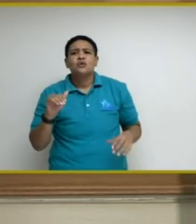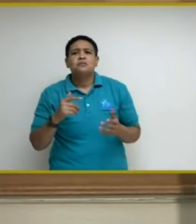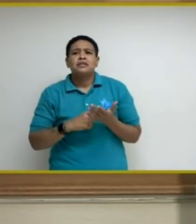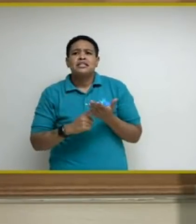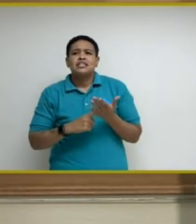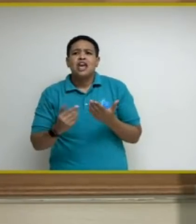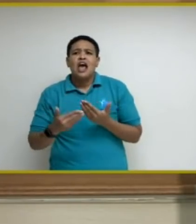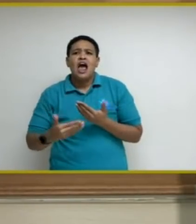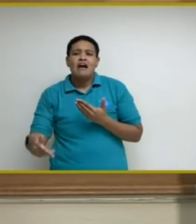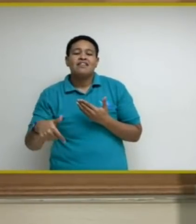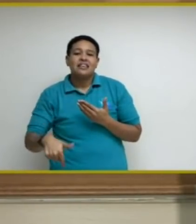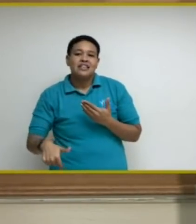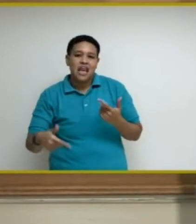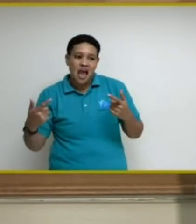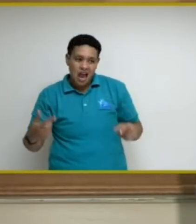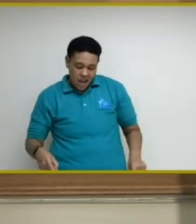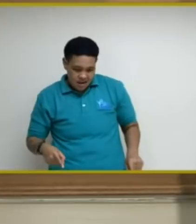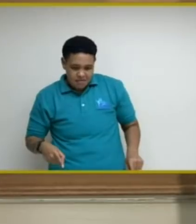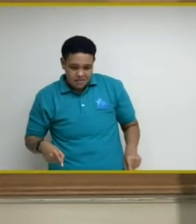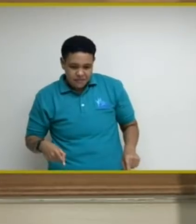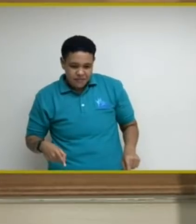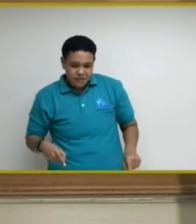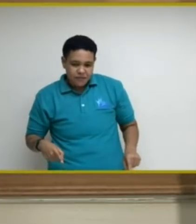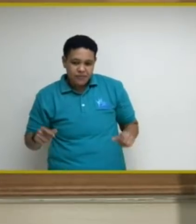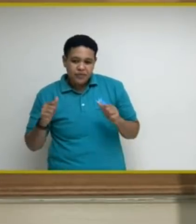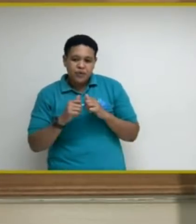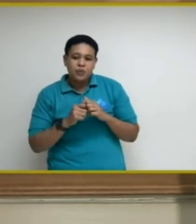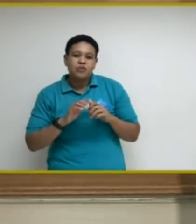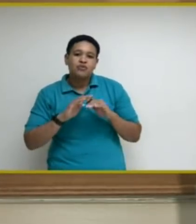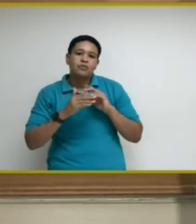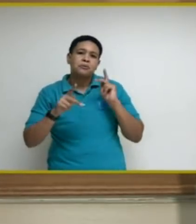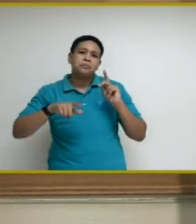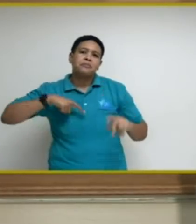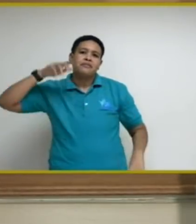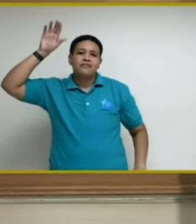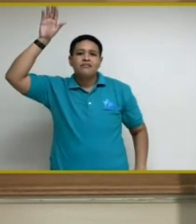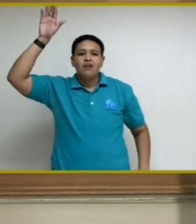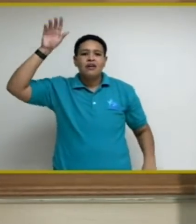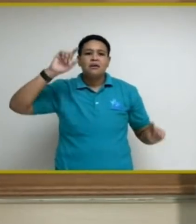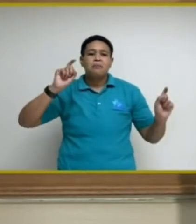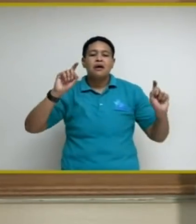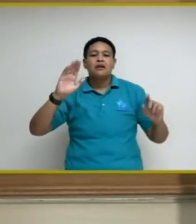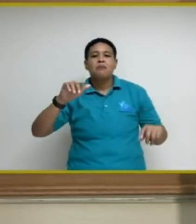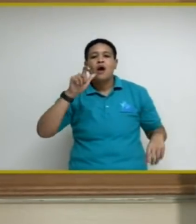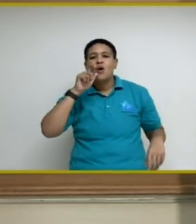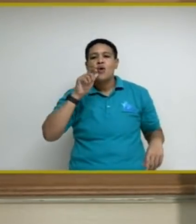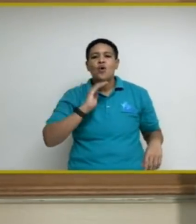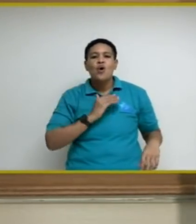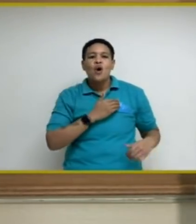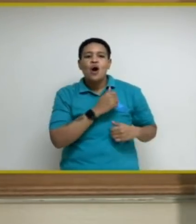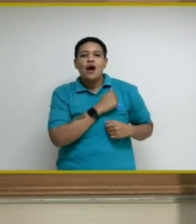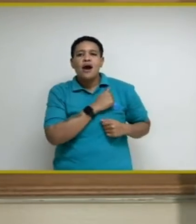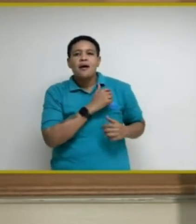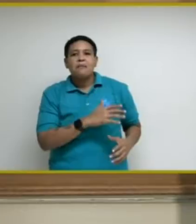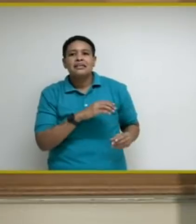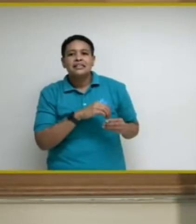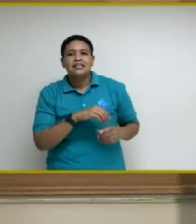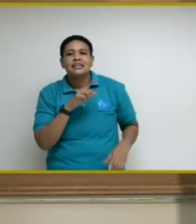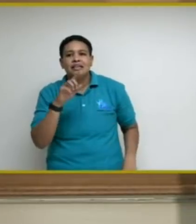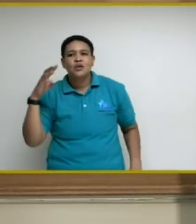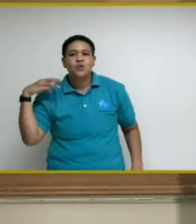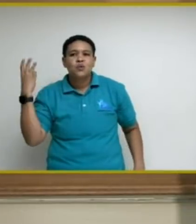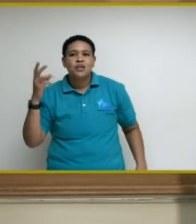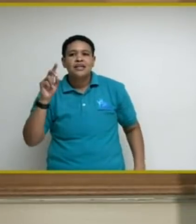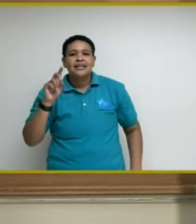right after this with the diaspora, hosted by our ambassador in